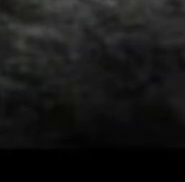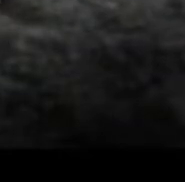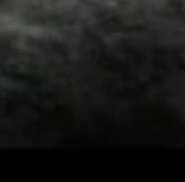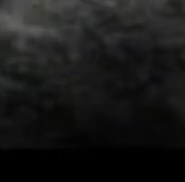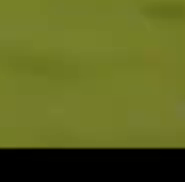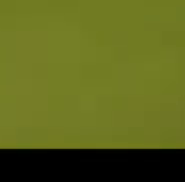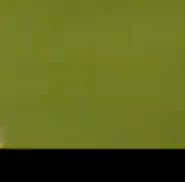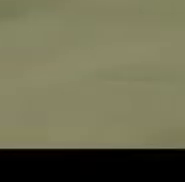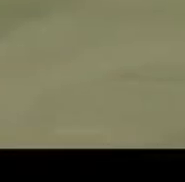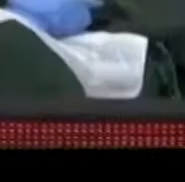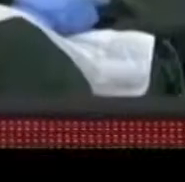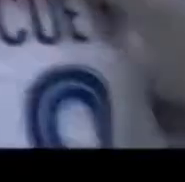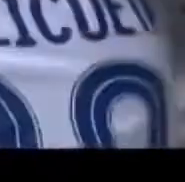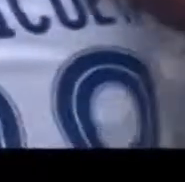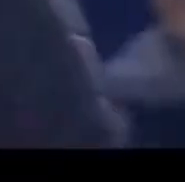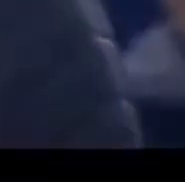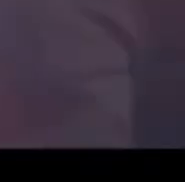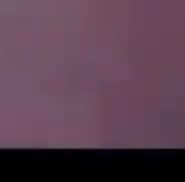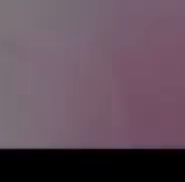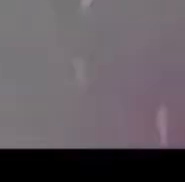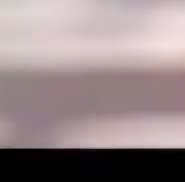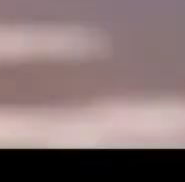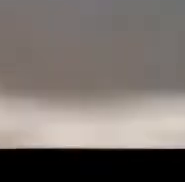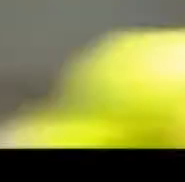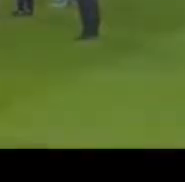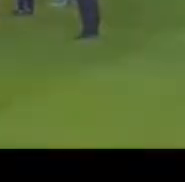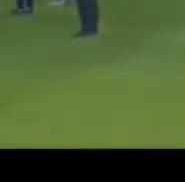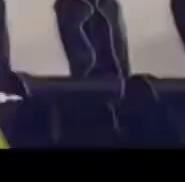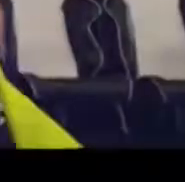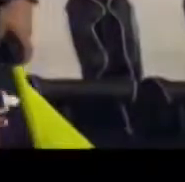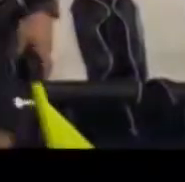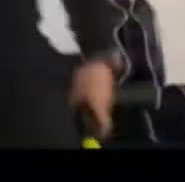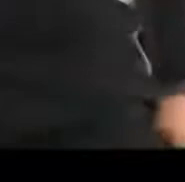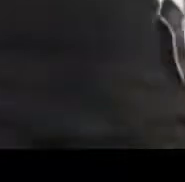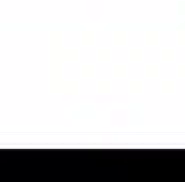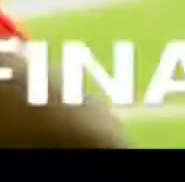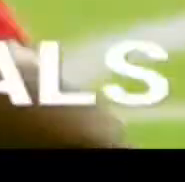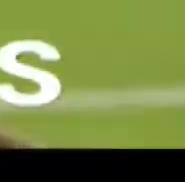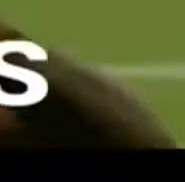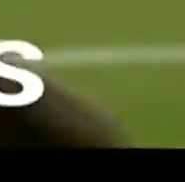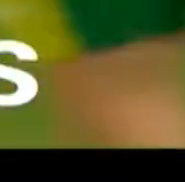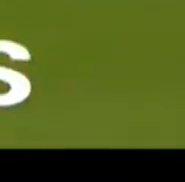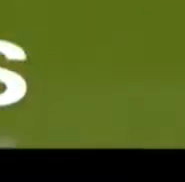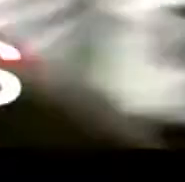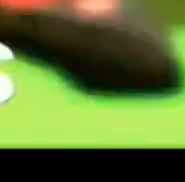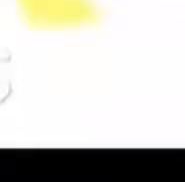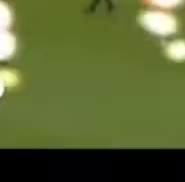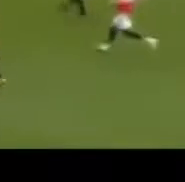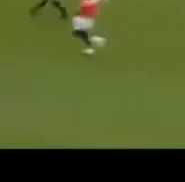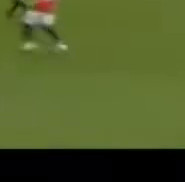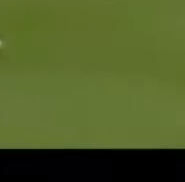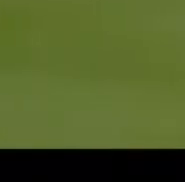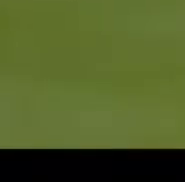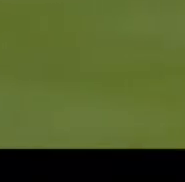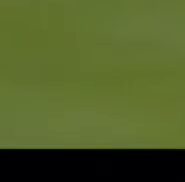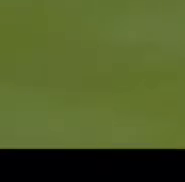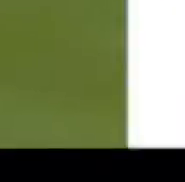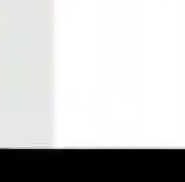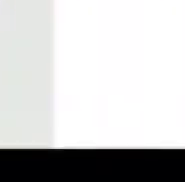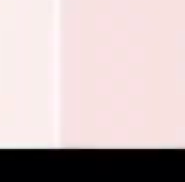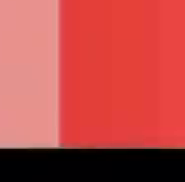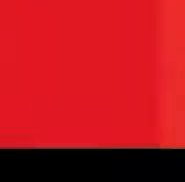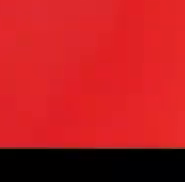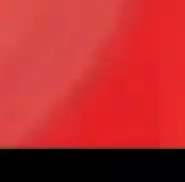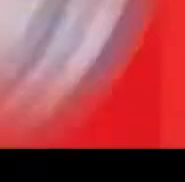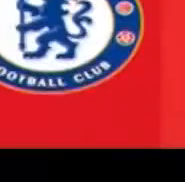My Manchester United are oozing with